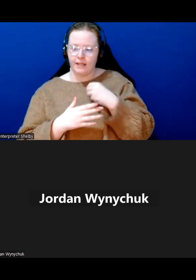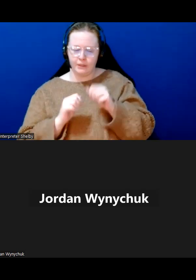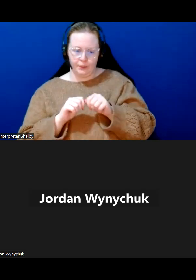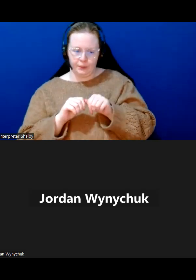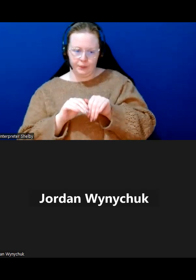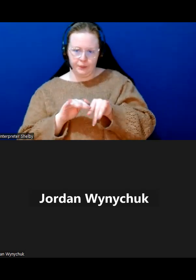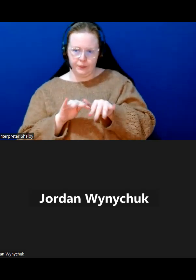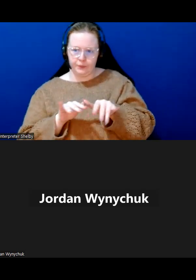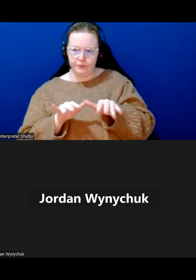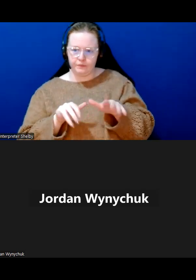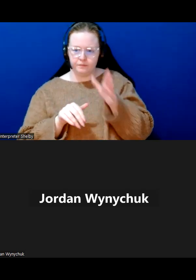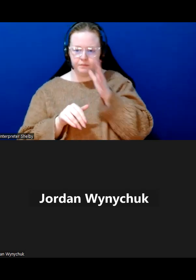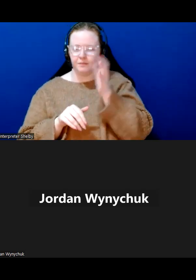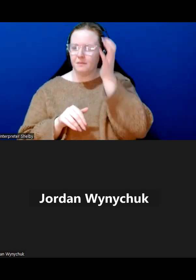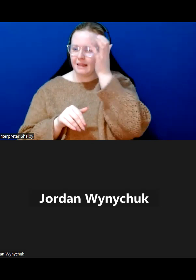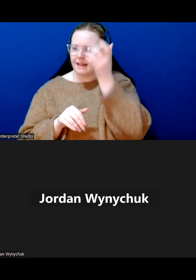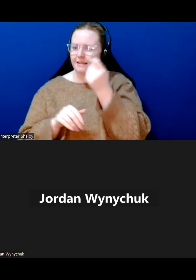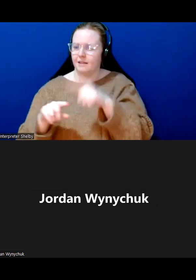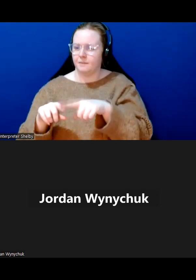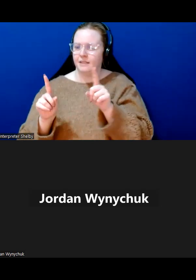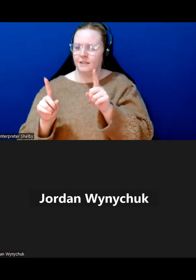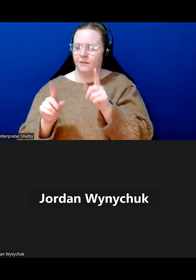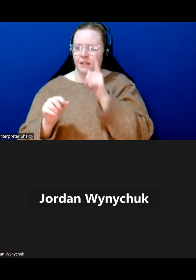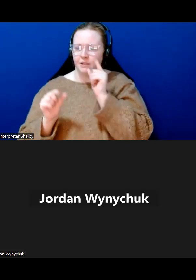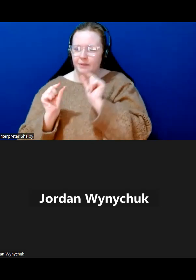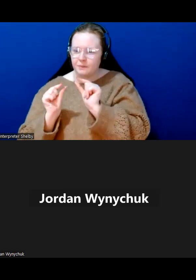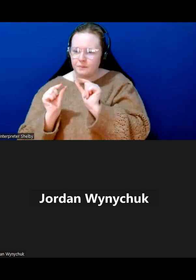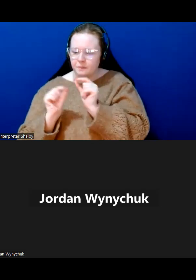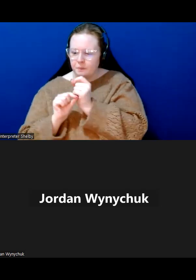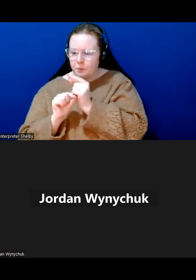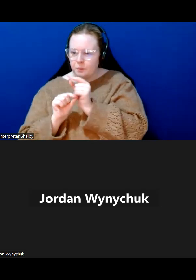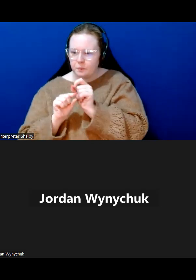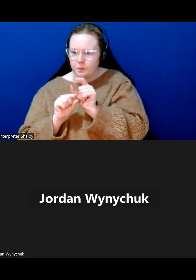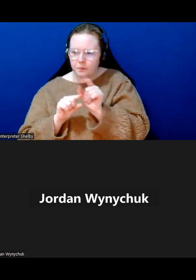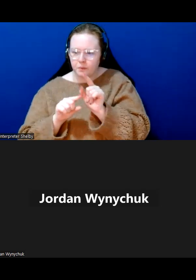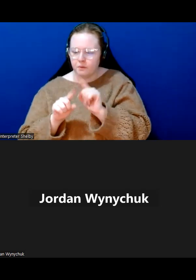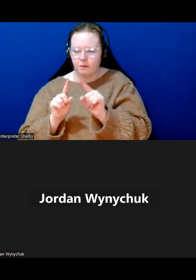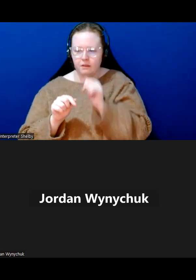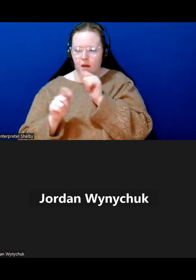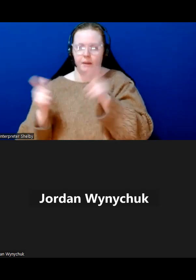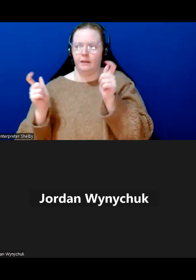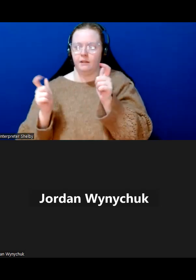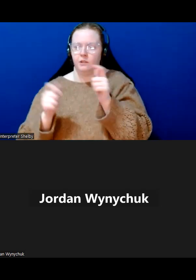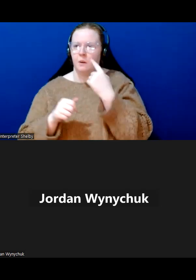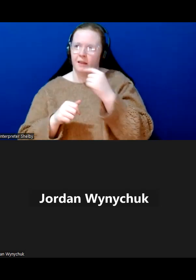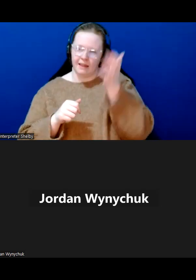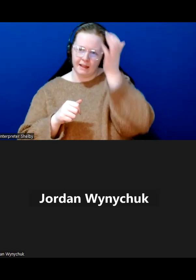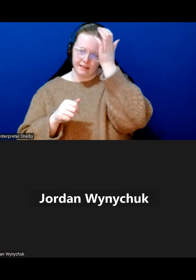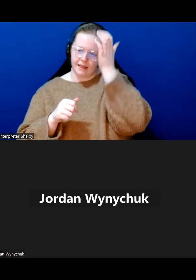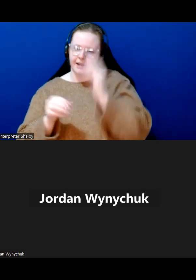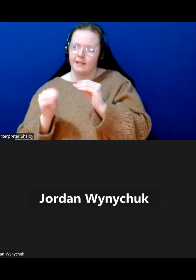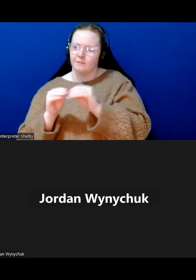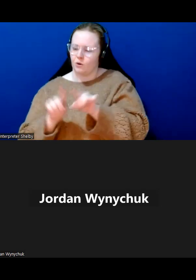out. The lettuce is a bit different because it will get tiny, tiny little roots, but nothing bigger. So I'm thinking the lettuce is probably closer to the